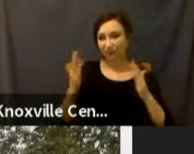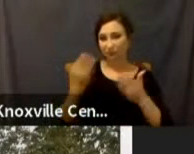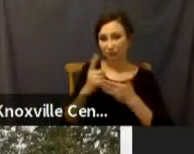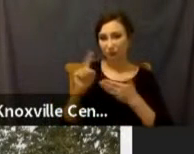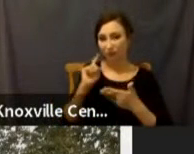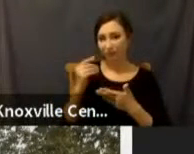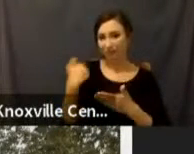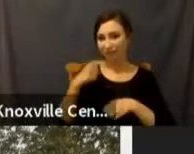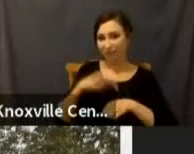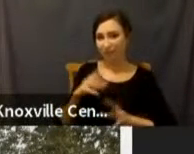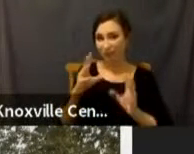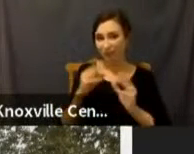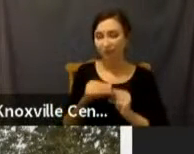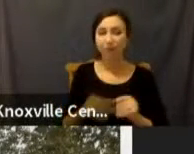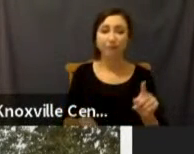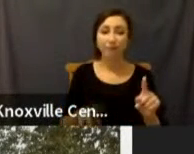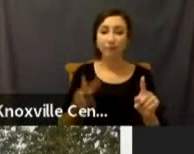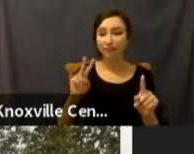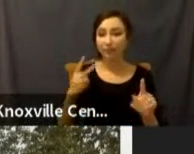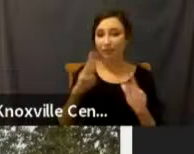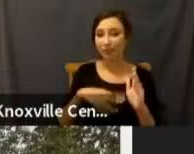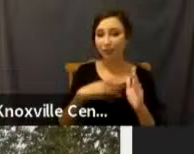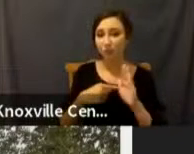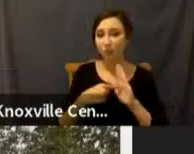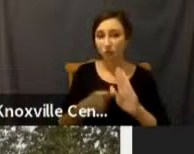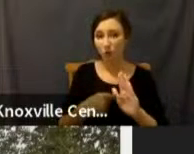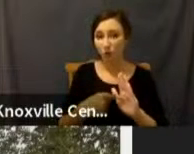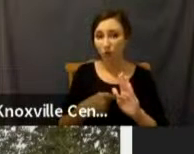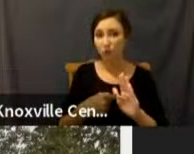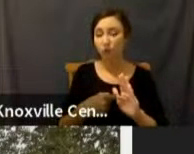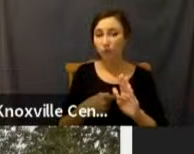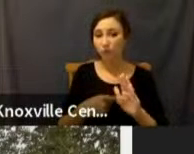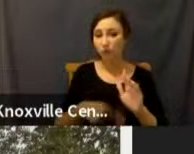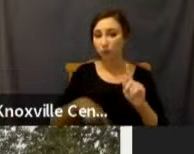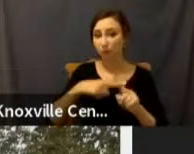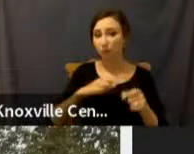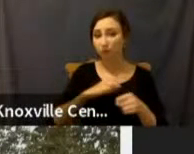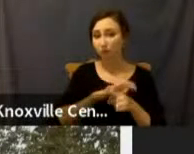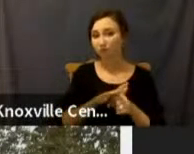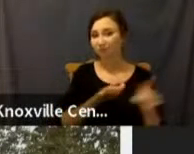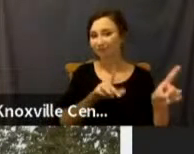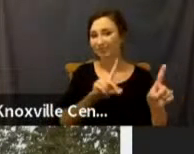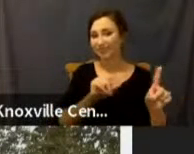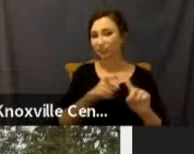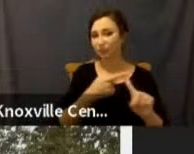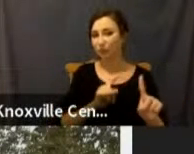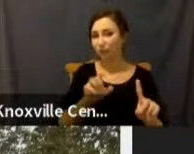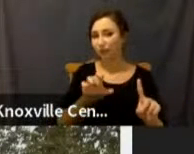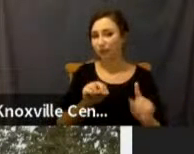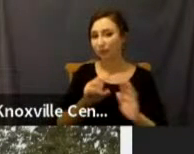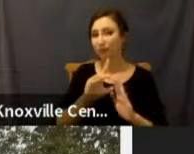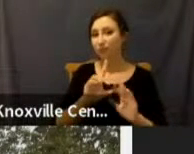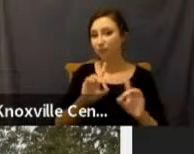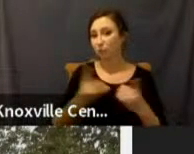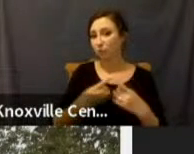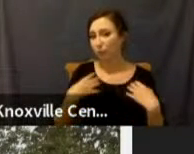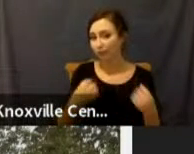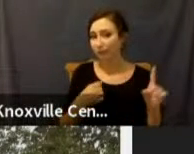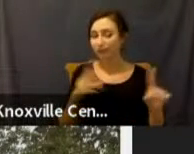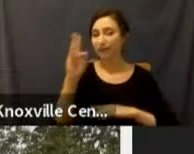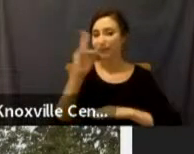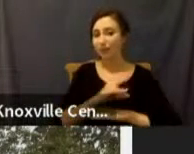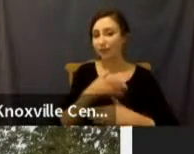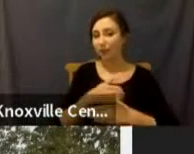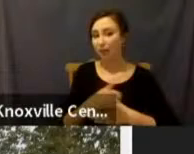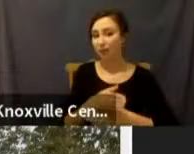second chart shows the percent positive COVID this data is received from the Tennessee Department of Health. The 7-day average for percent positive here in